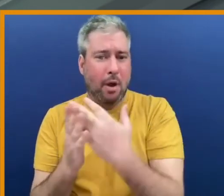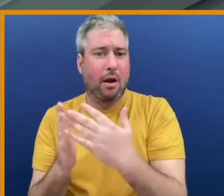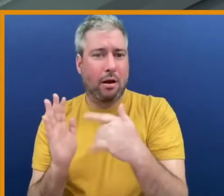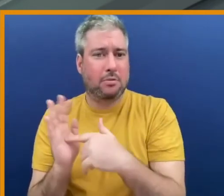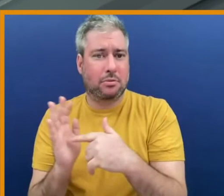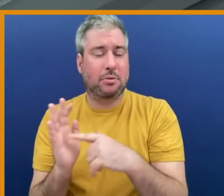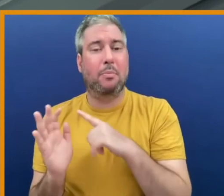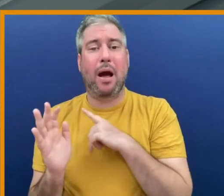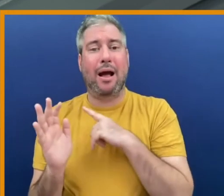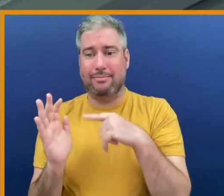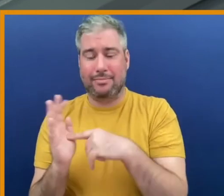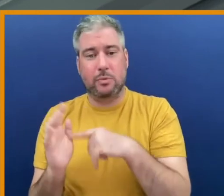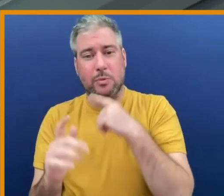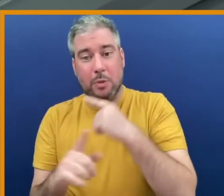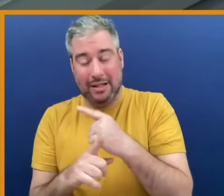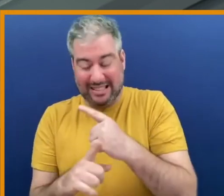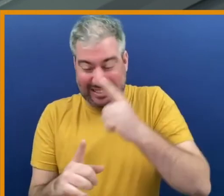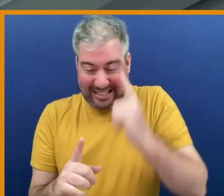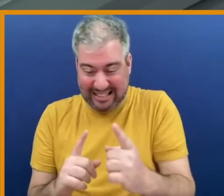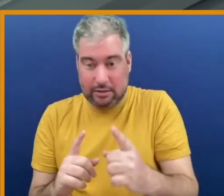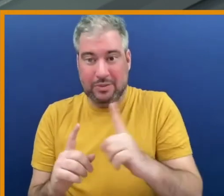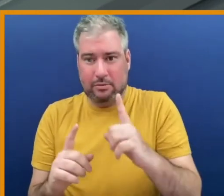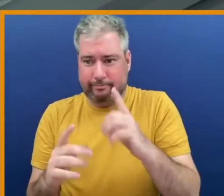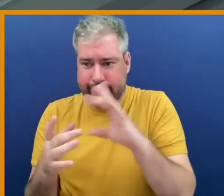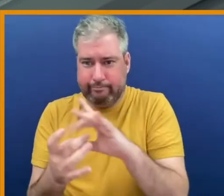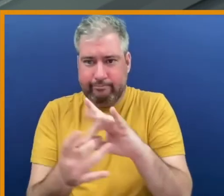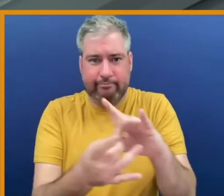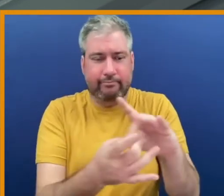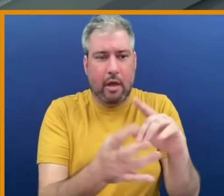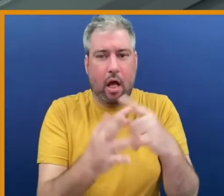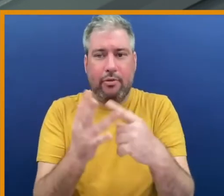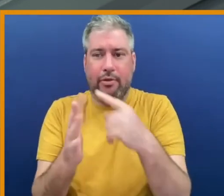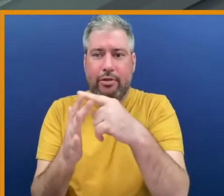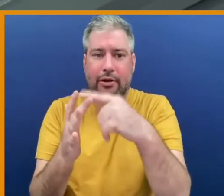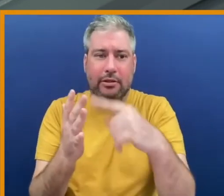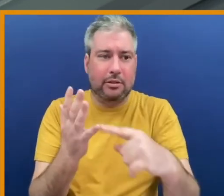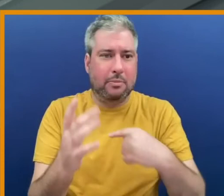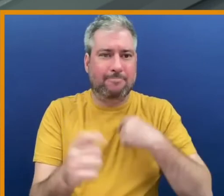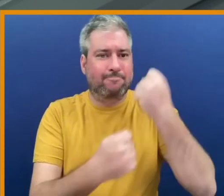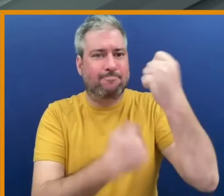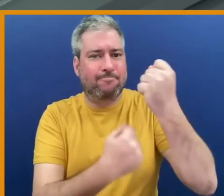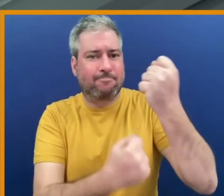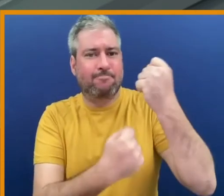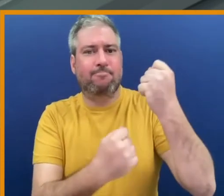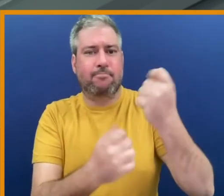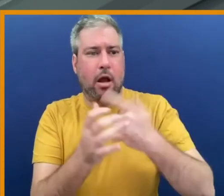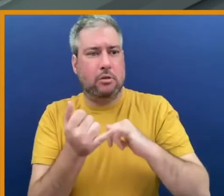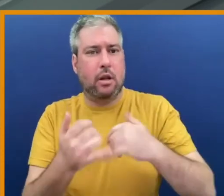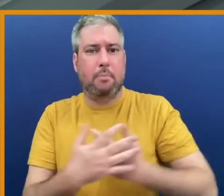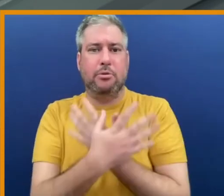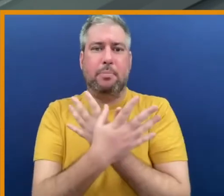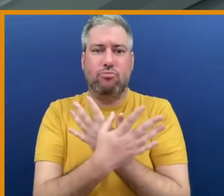things that we campaign on as Liberal Democrats. As has been said, this isn't just, though it is very